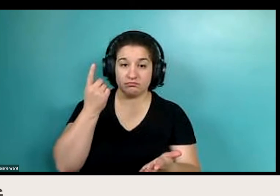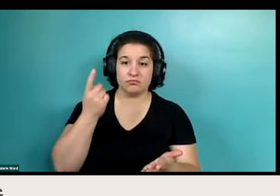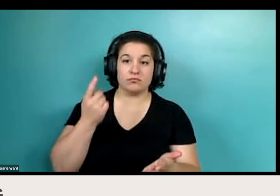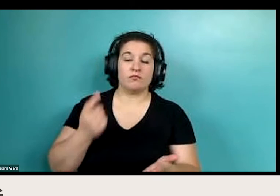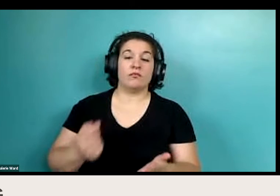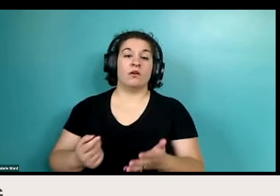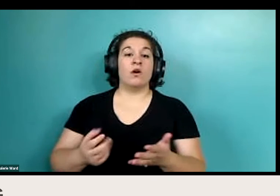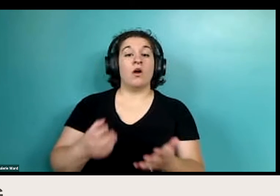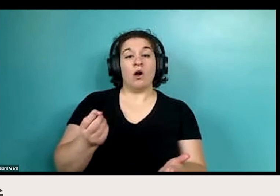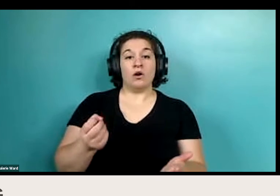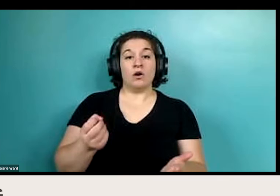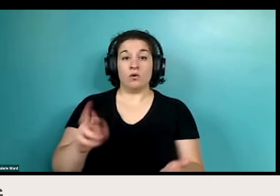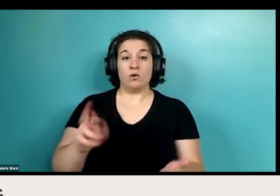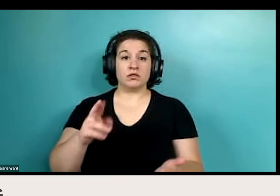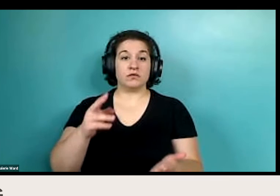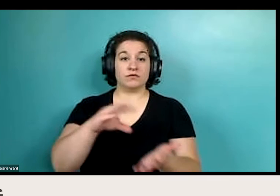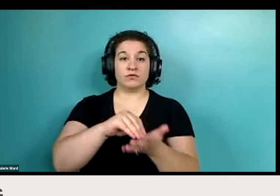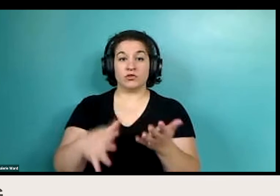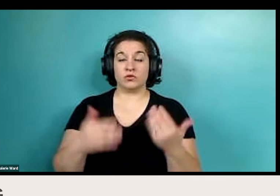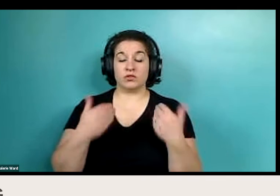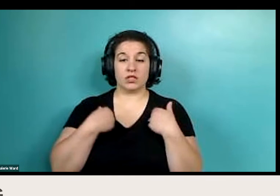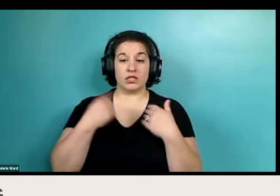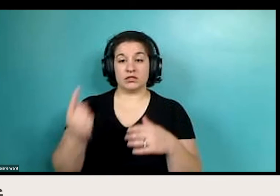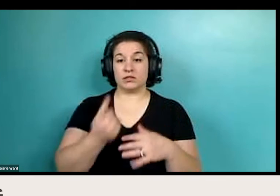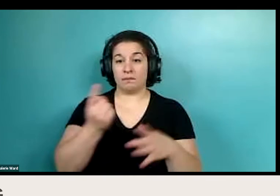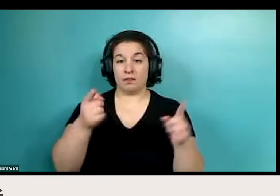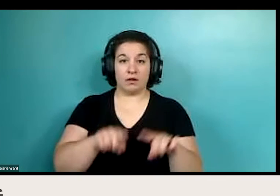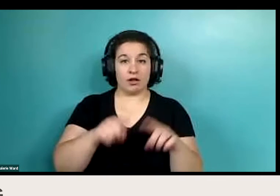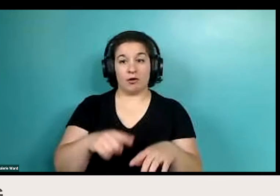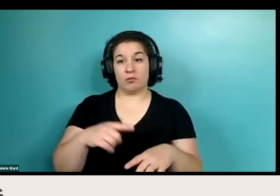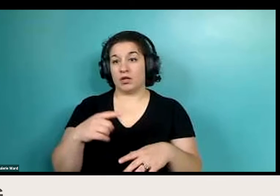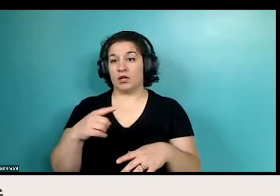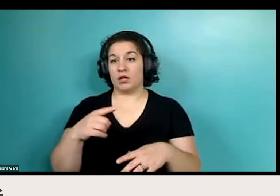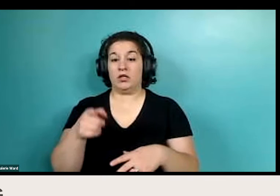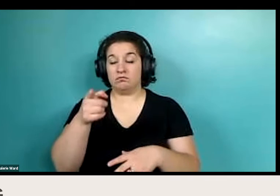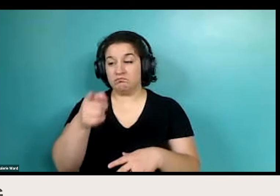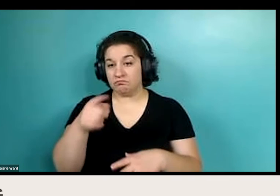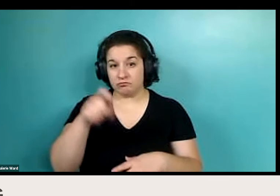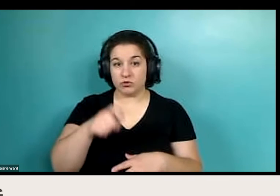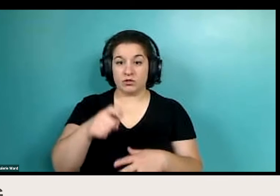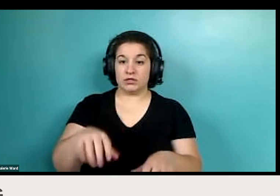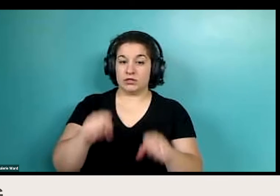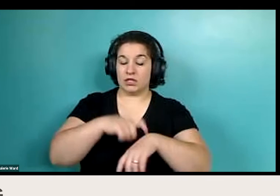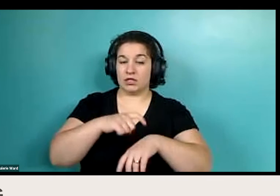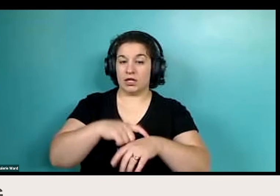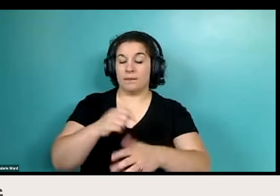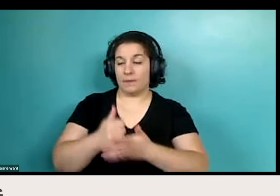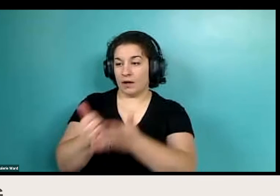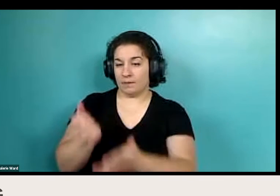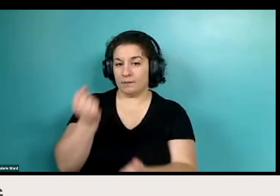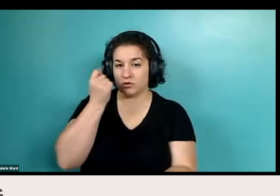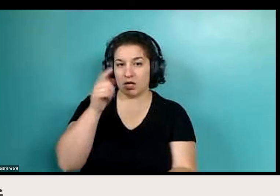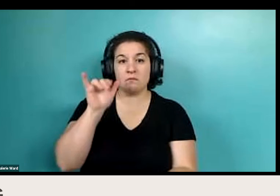on outside of, your knowledge. You might need to take the time to help them understand, and that's okay. So our